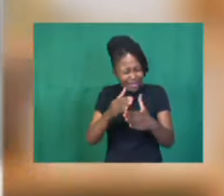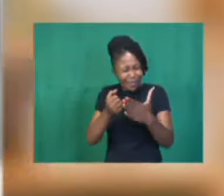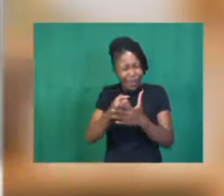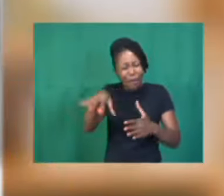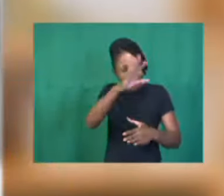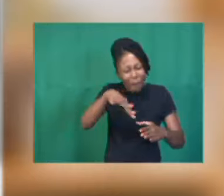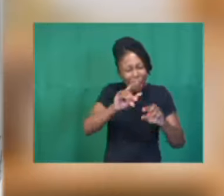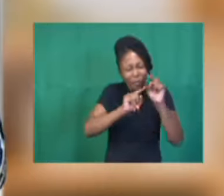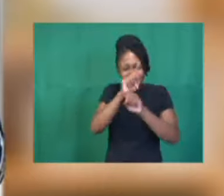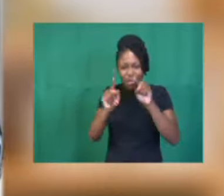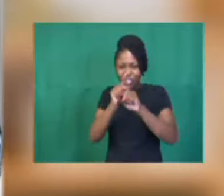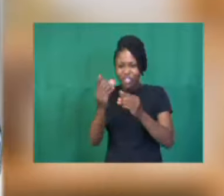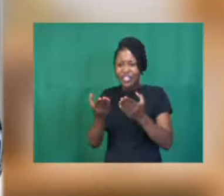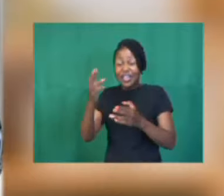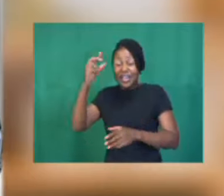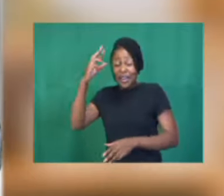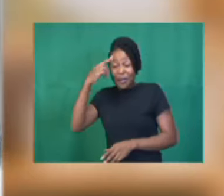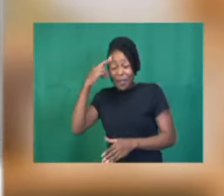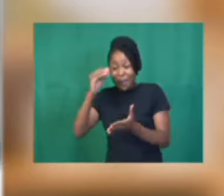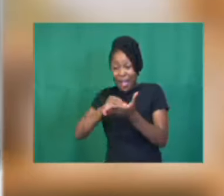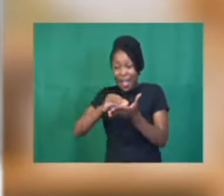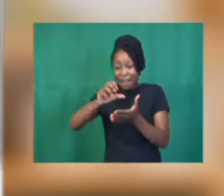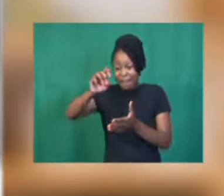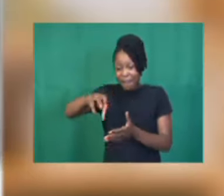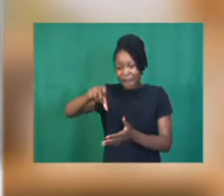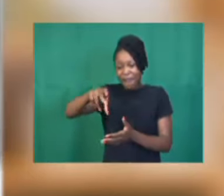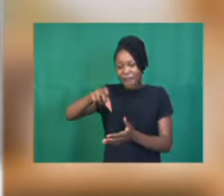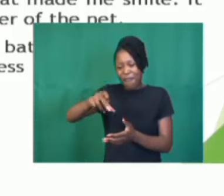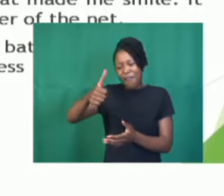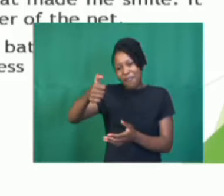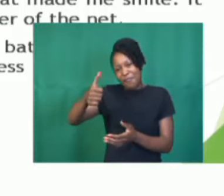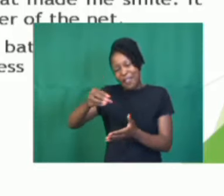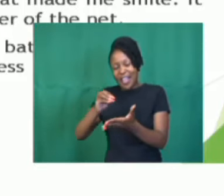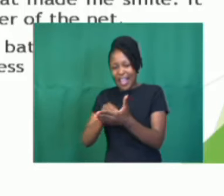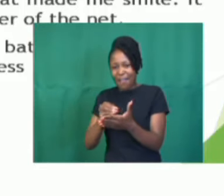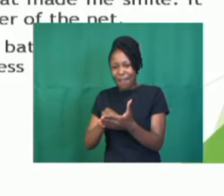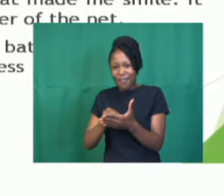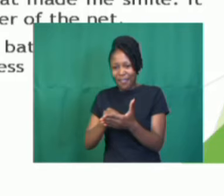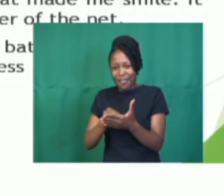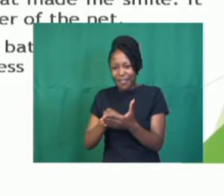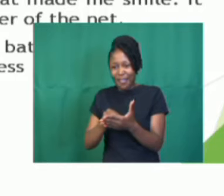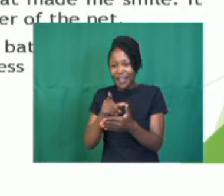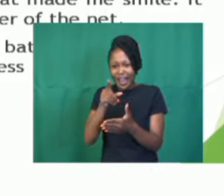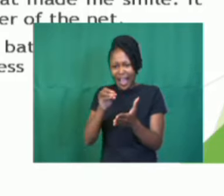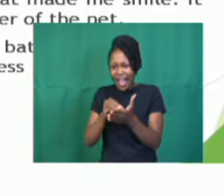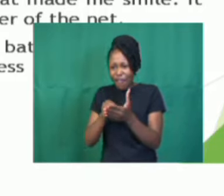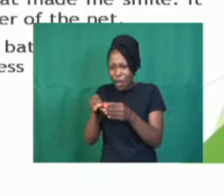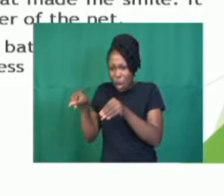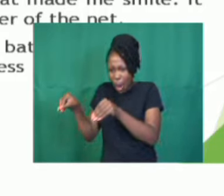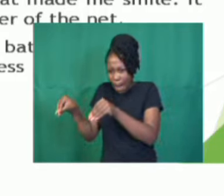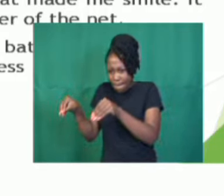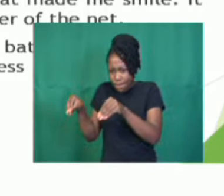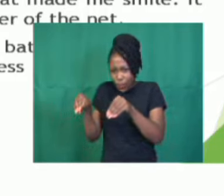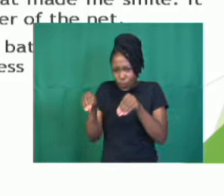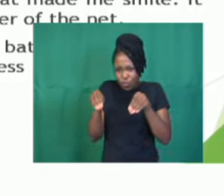question. We have a pencil in our hand, we are underlining moving fluidly. Okay, that gives us